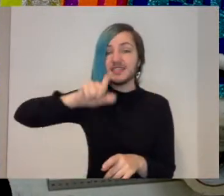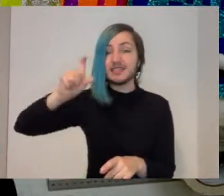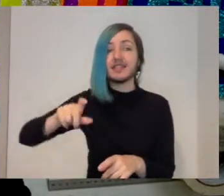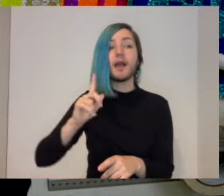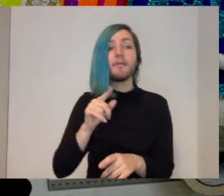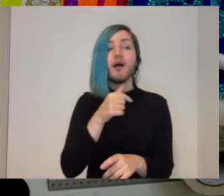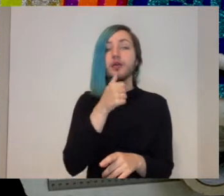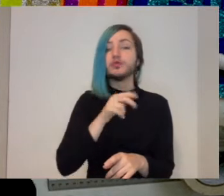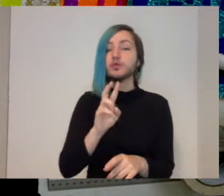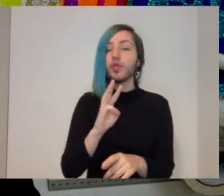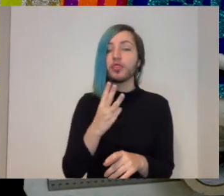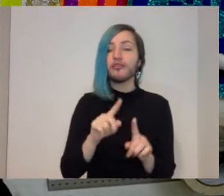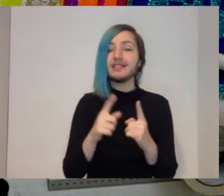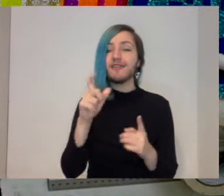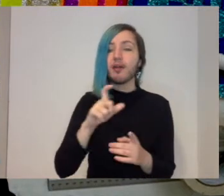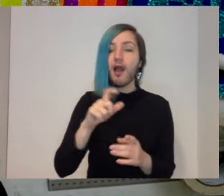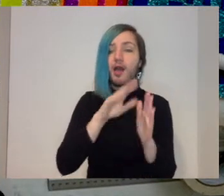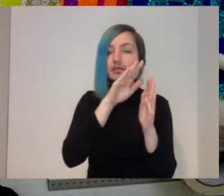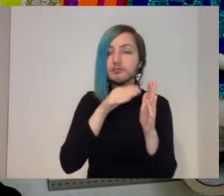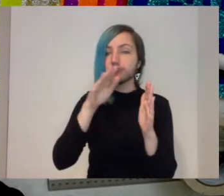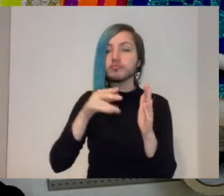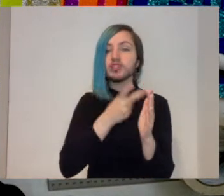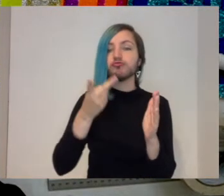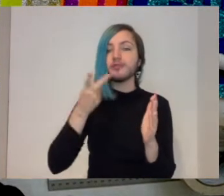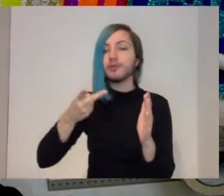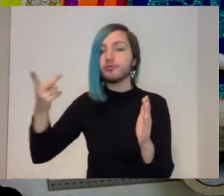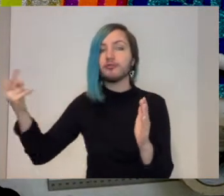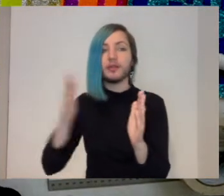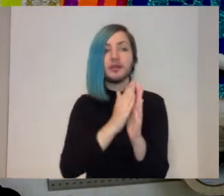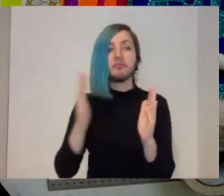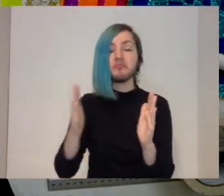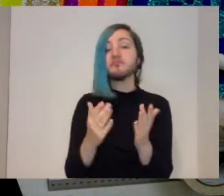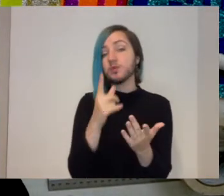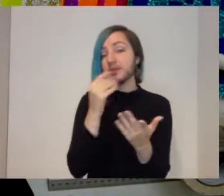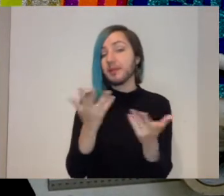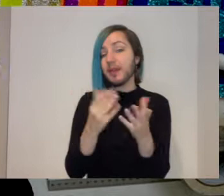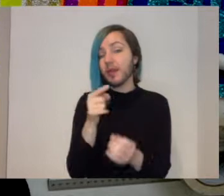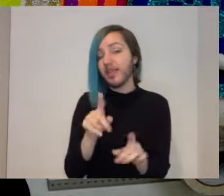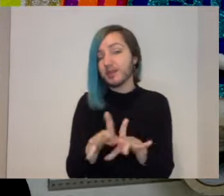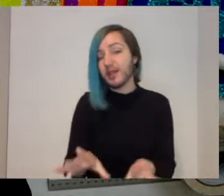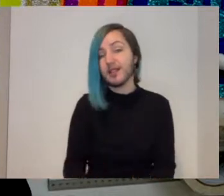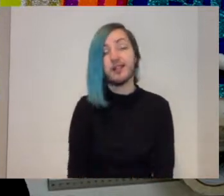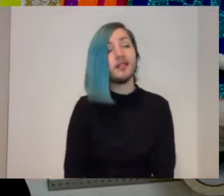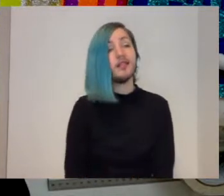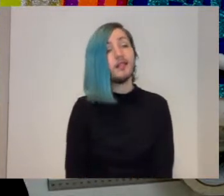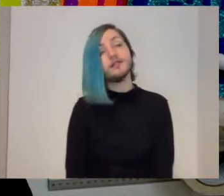using three different colours in the zigzags, just repeated. So that's something that you can always play with as well.